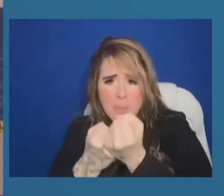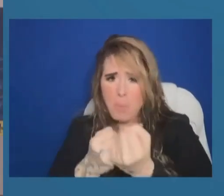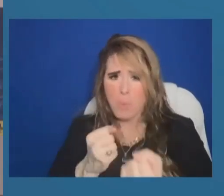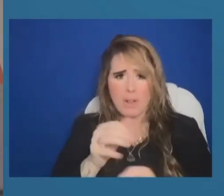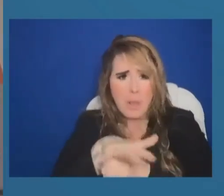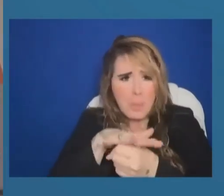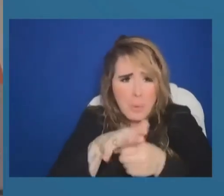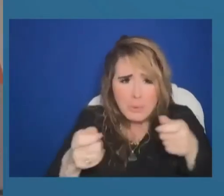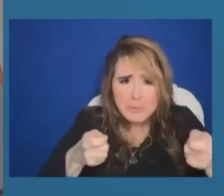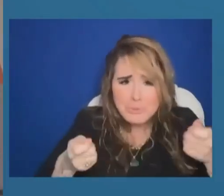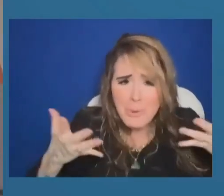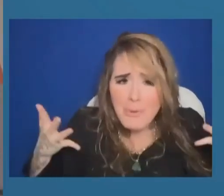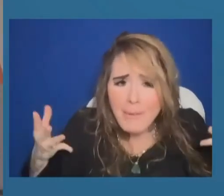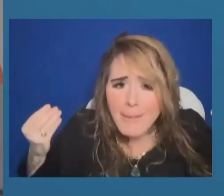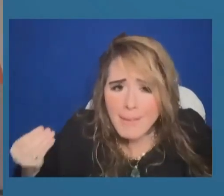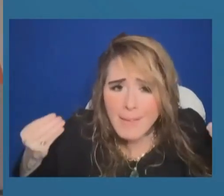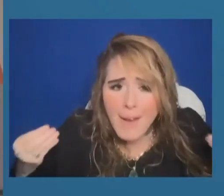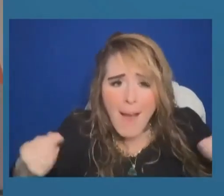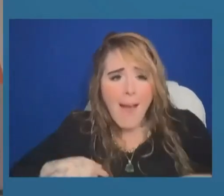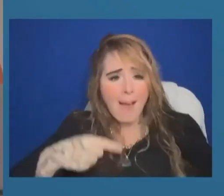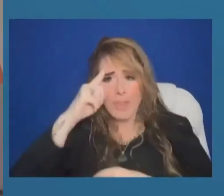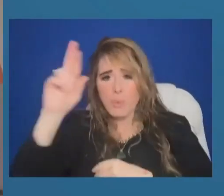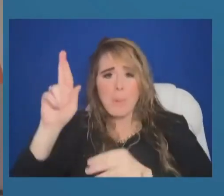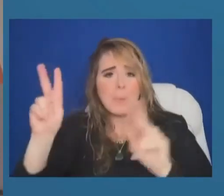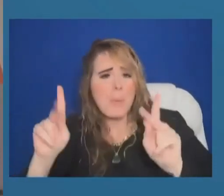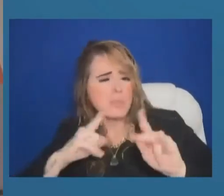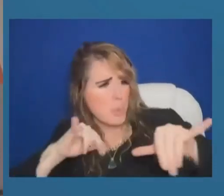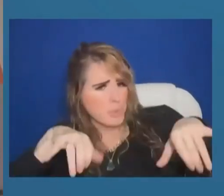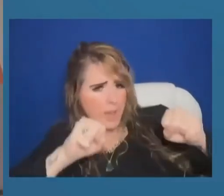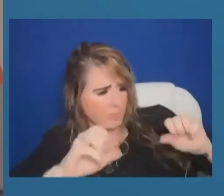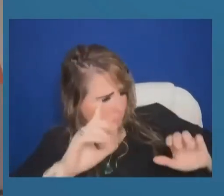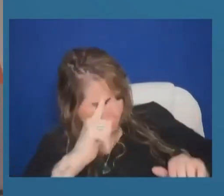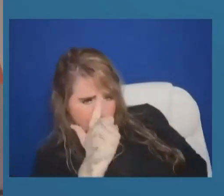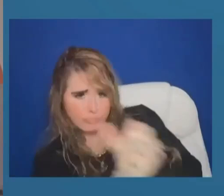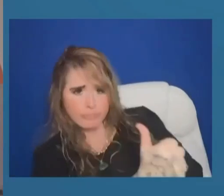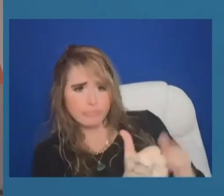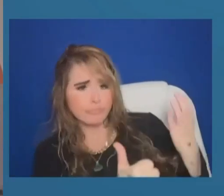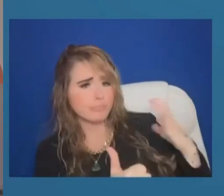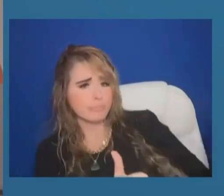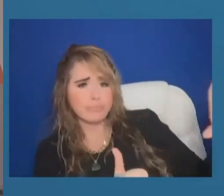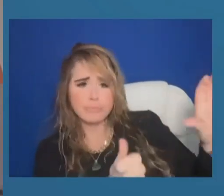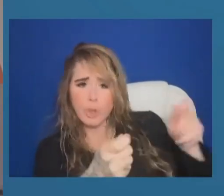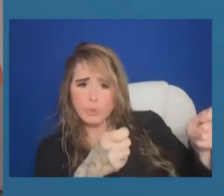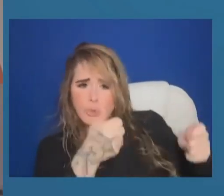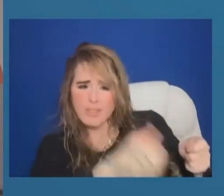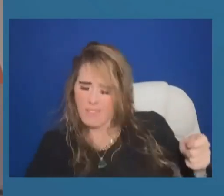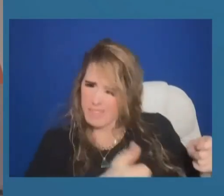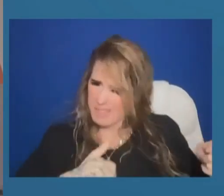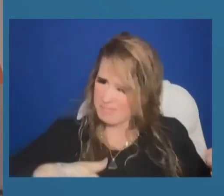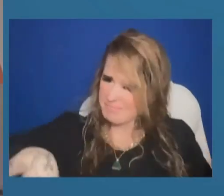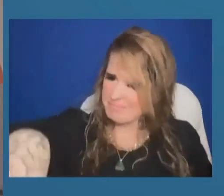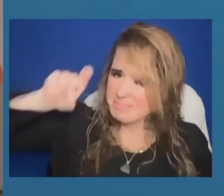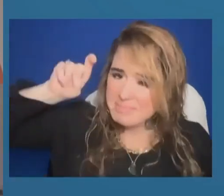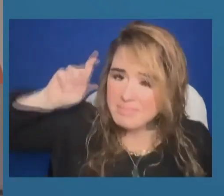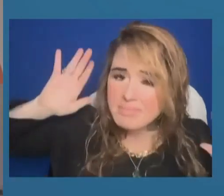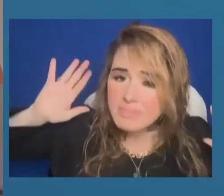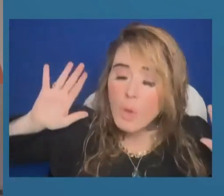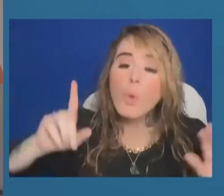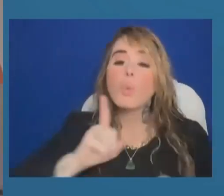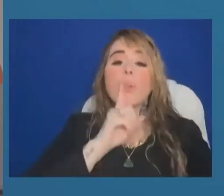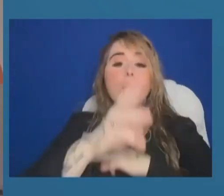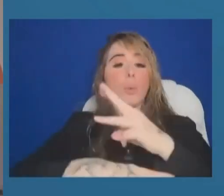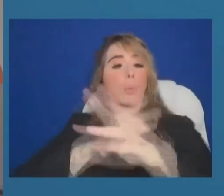control. I thought the Republican Party was in favor of local control. And so, as you said, Real World New